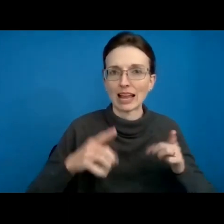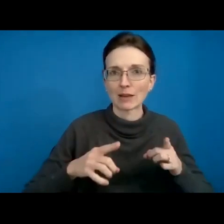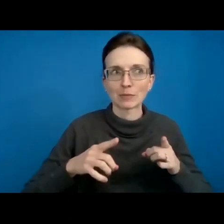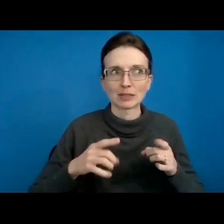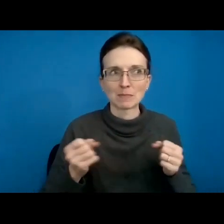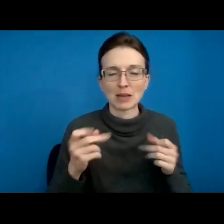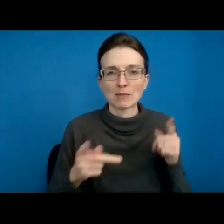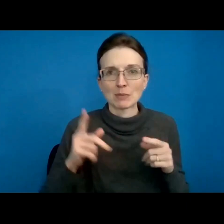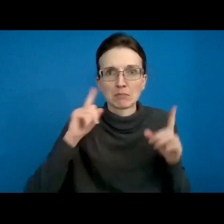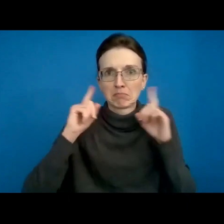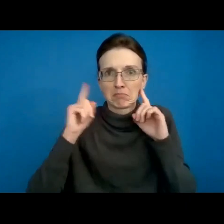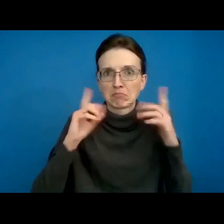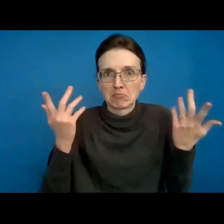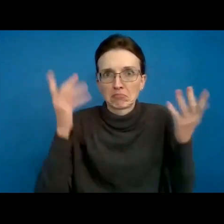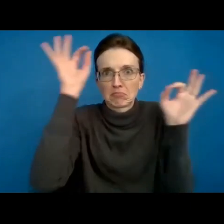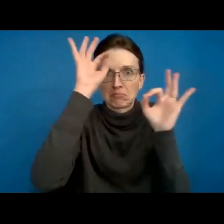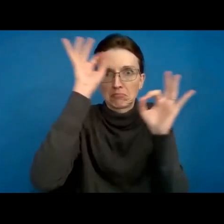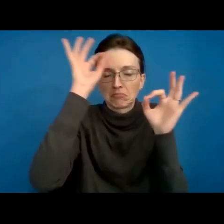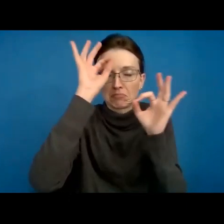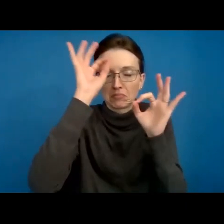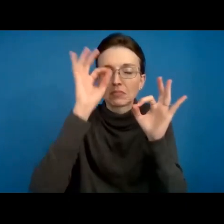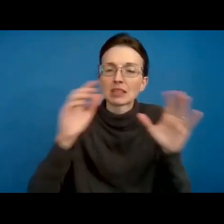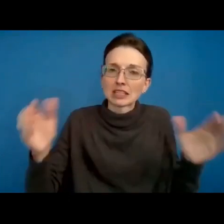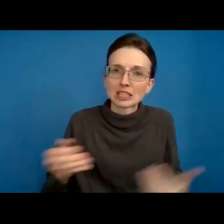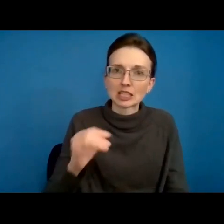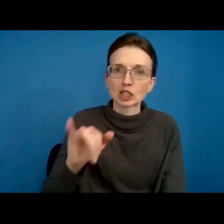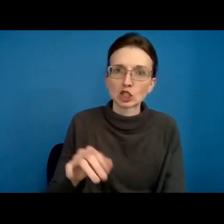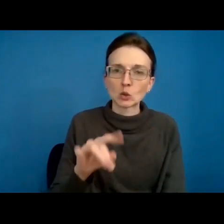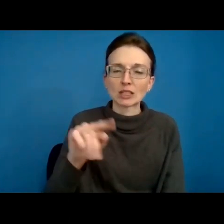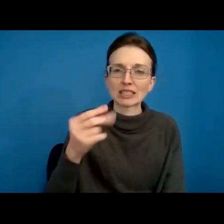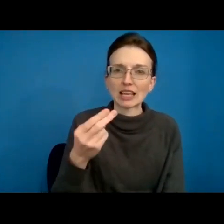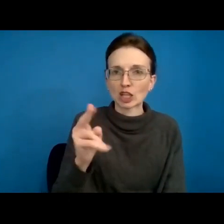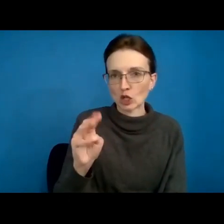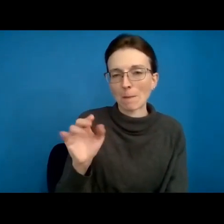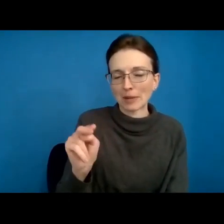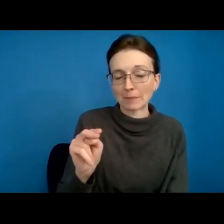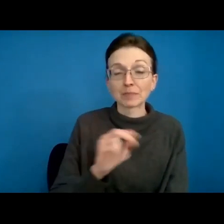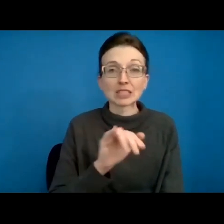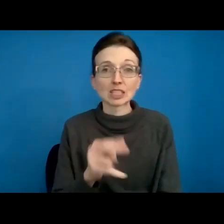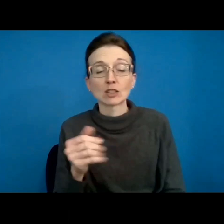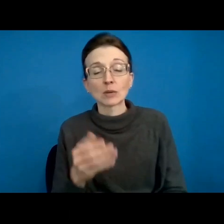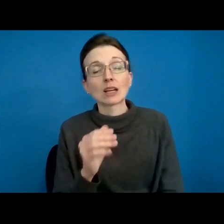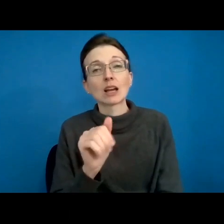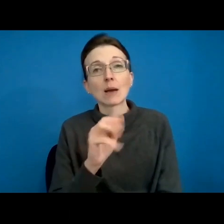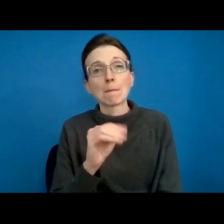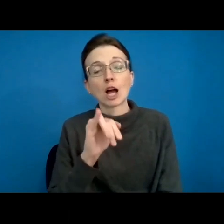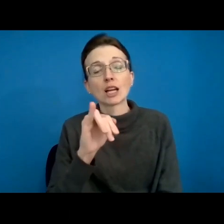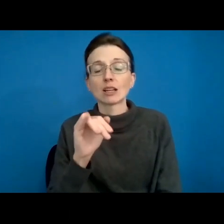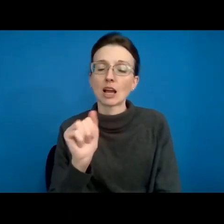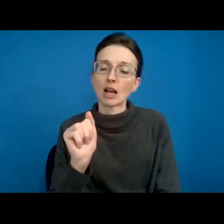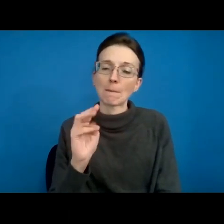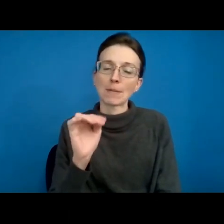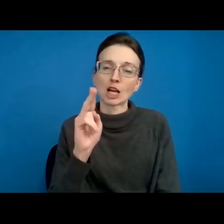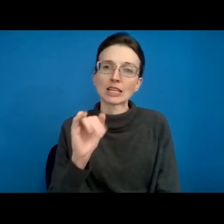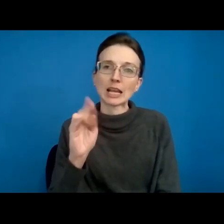known, and introduces us to Judith Human. Jen is recommending Imani Barbarin, who is another